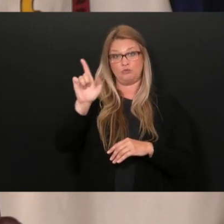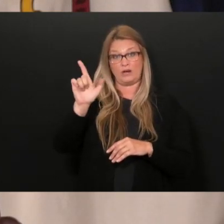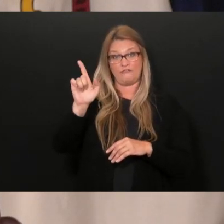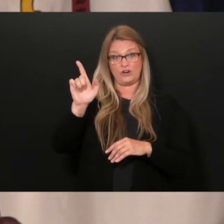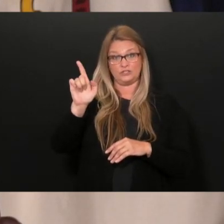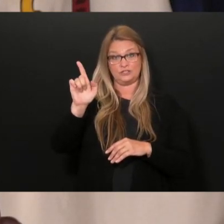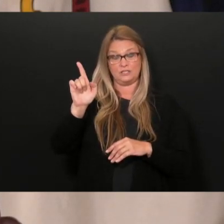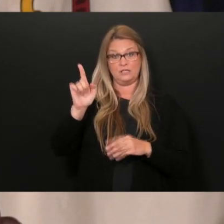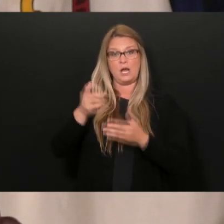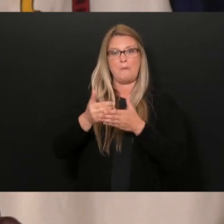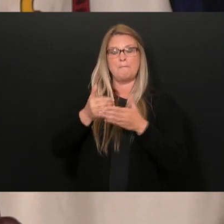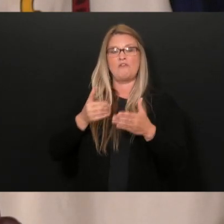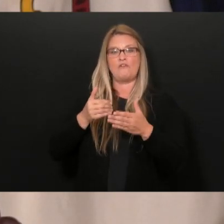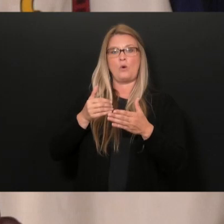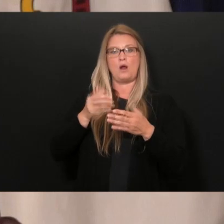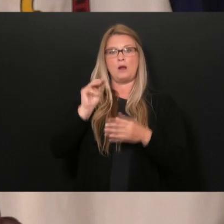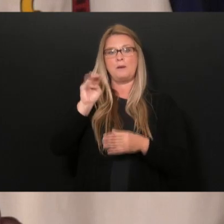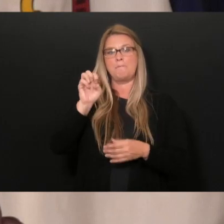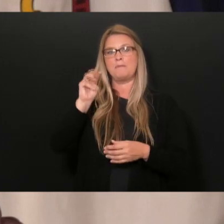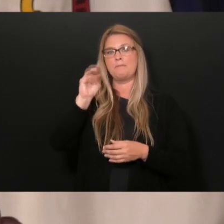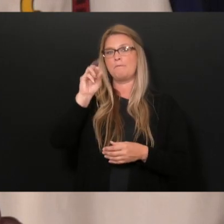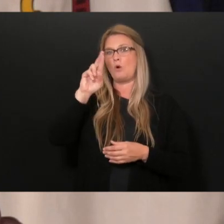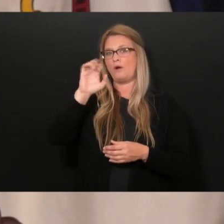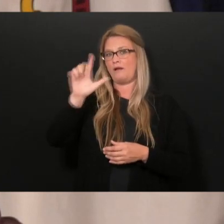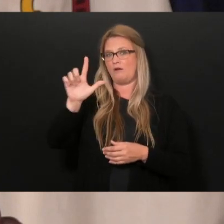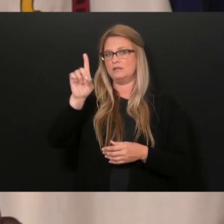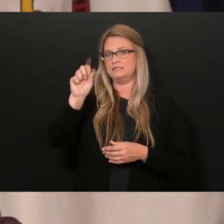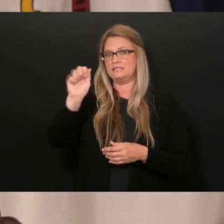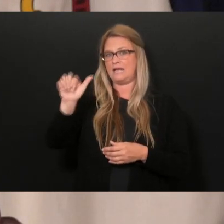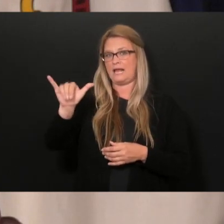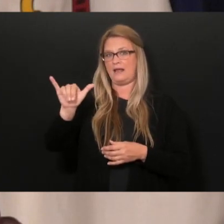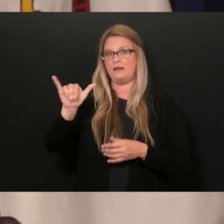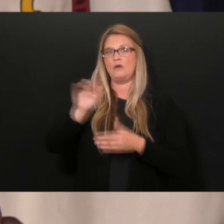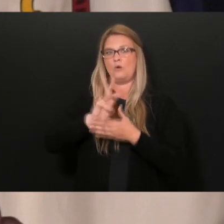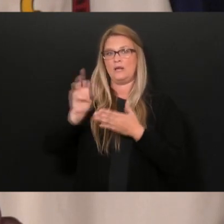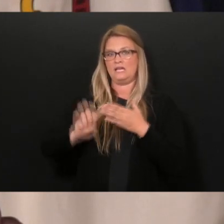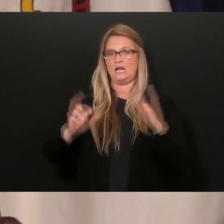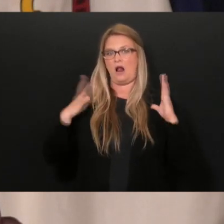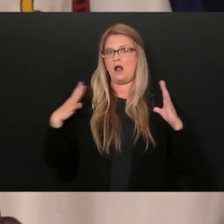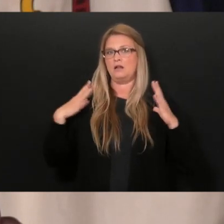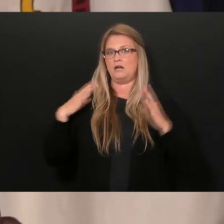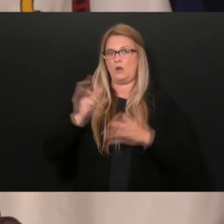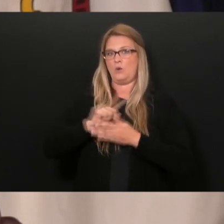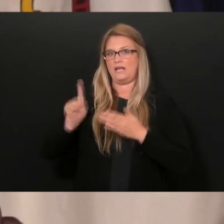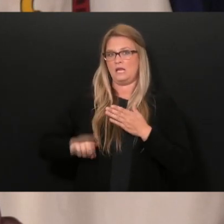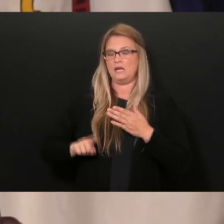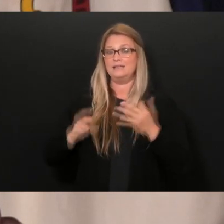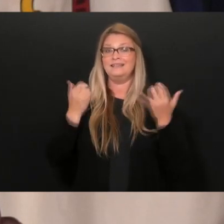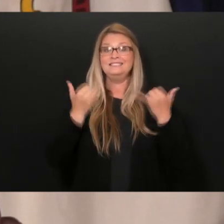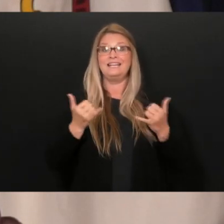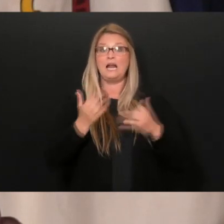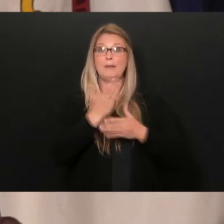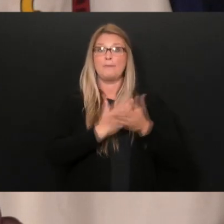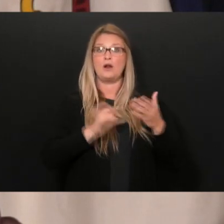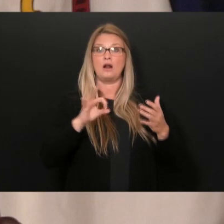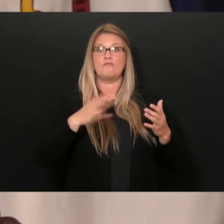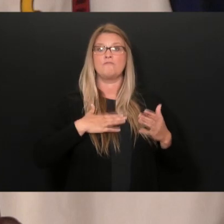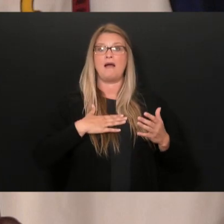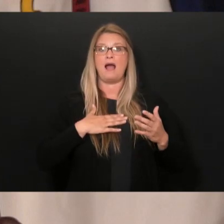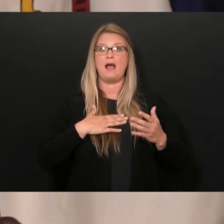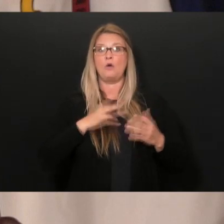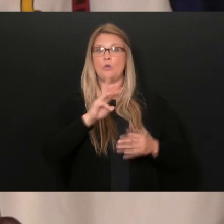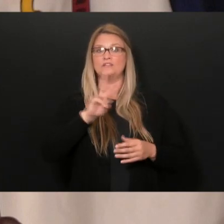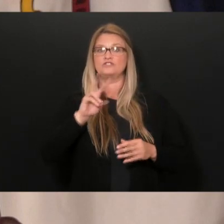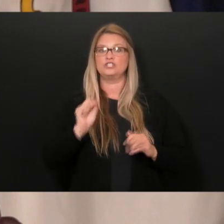before Memorial Day weekend. And today, as a part of my West Virginia Strong, the comeback